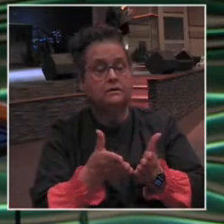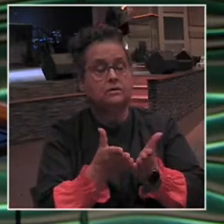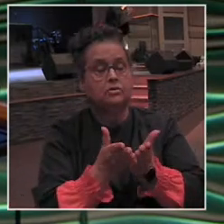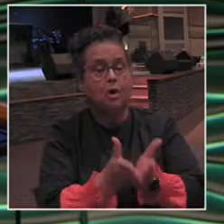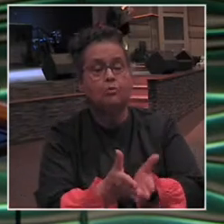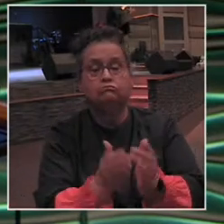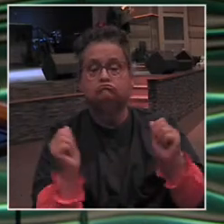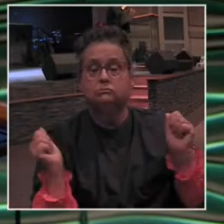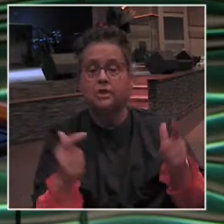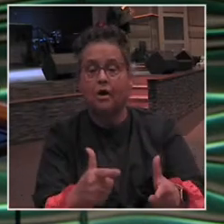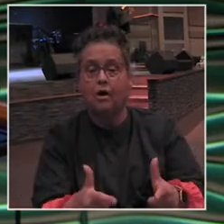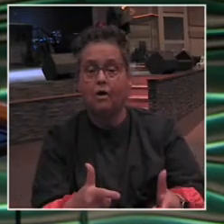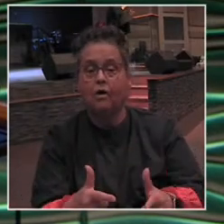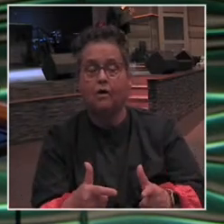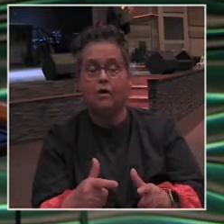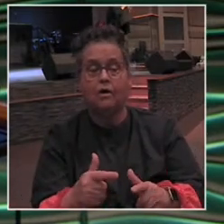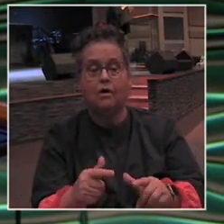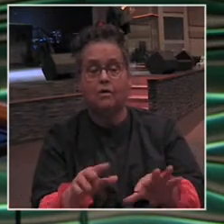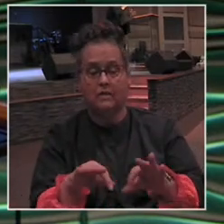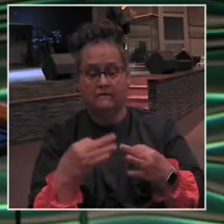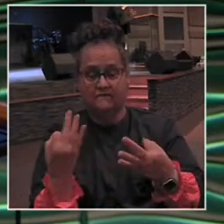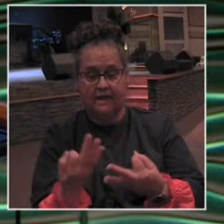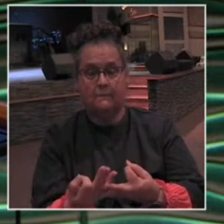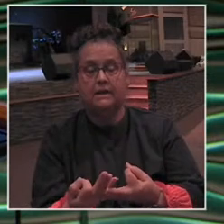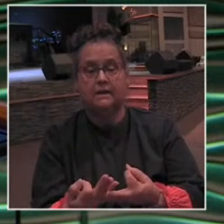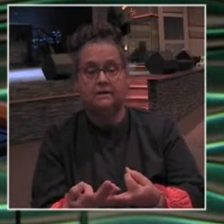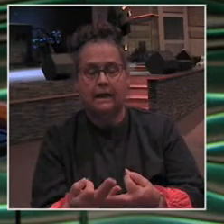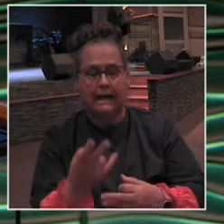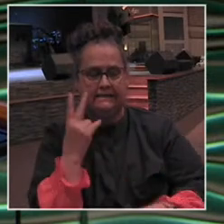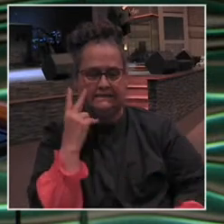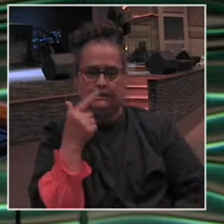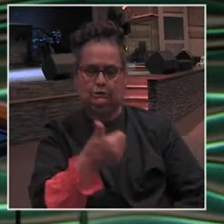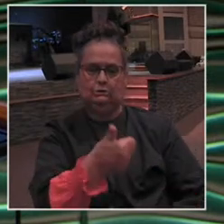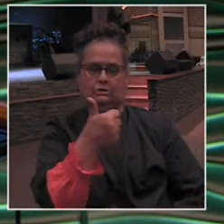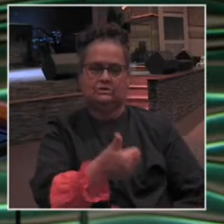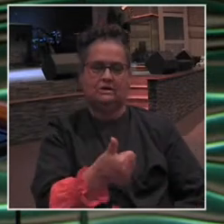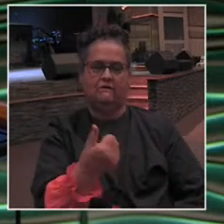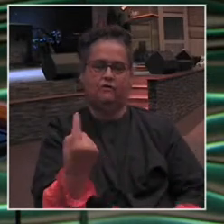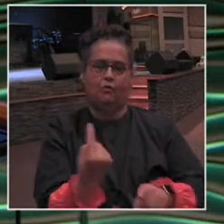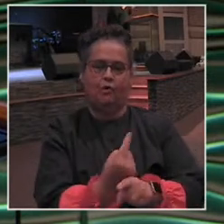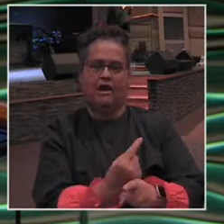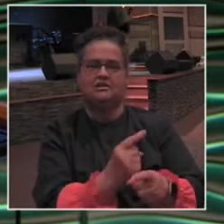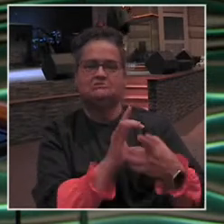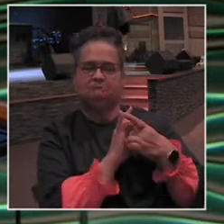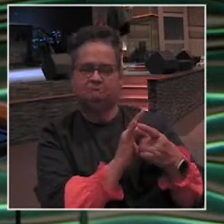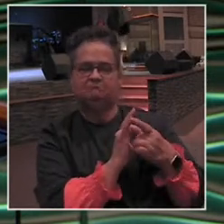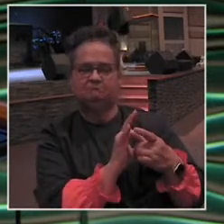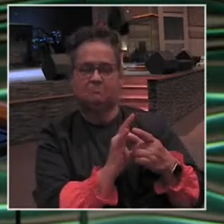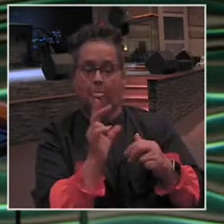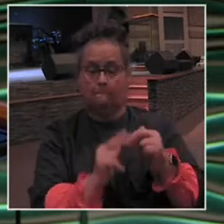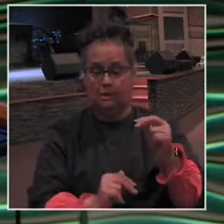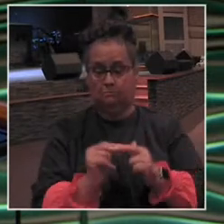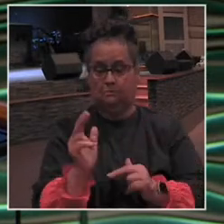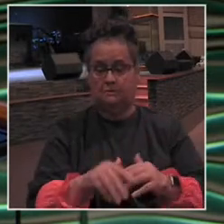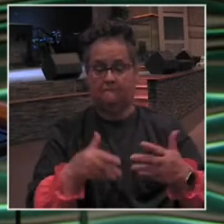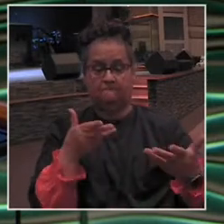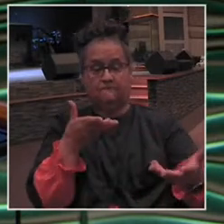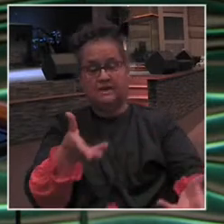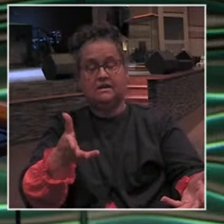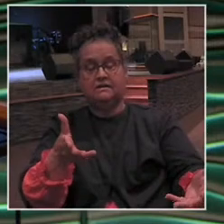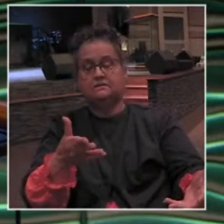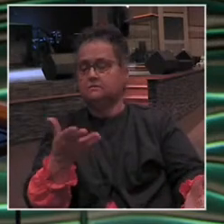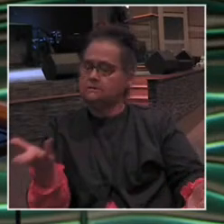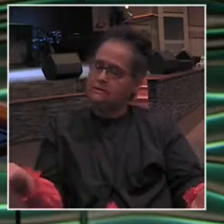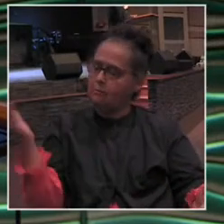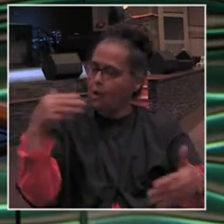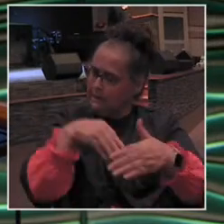of the earth, I can see that you alone are righteous. Everything is done. The boat is built. And the Lord says, get in the